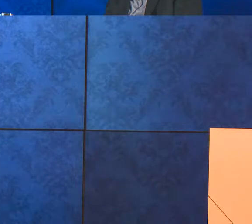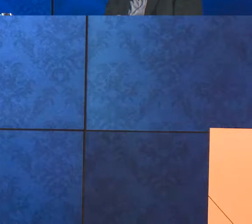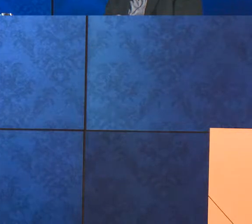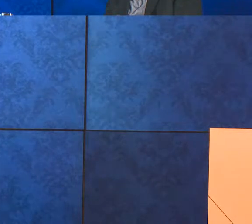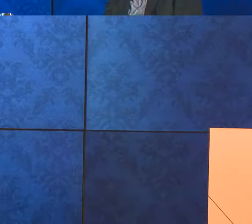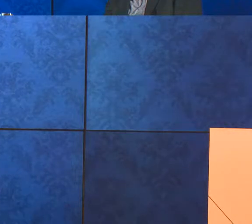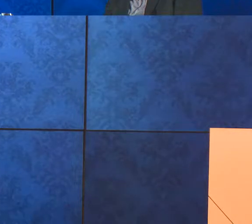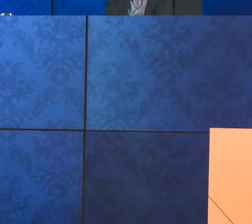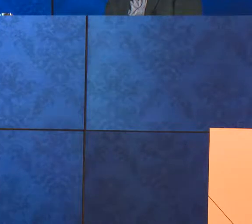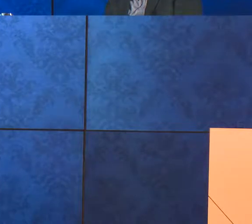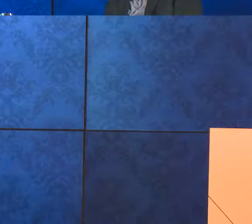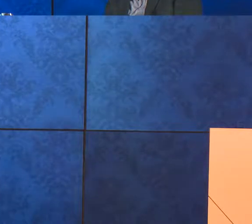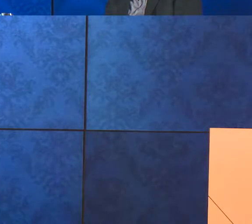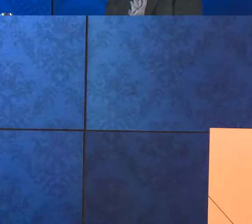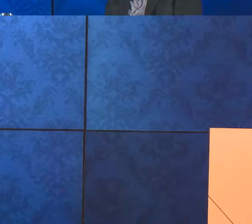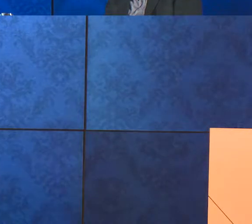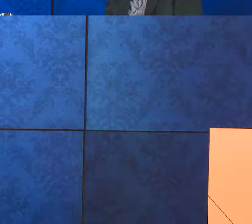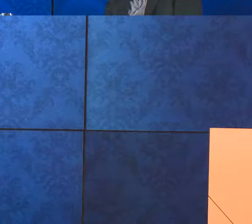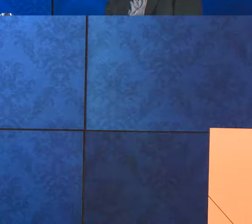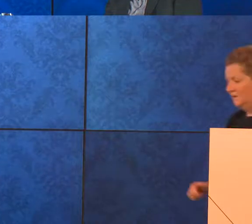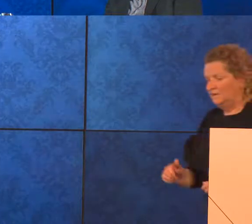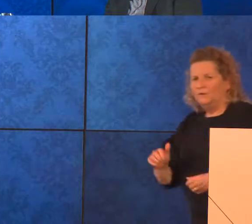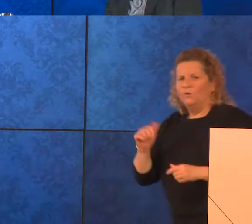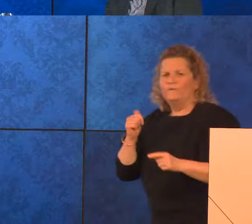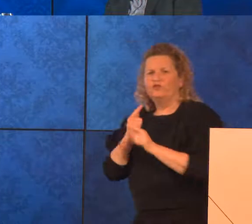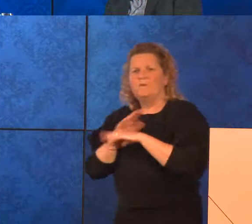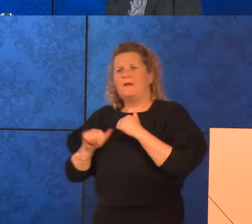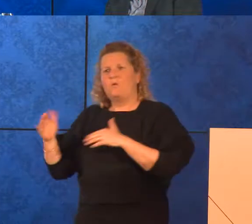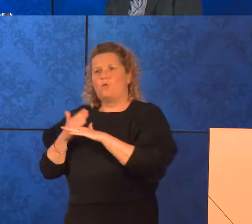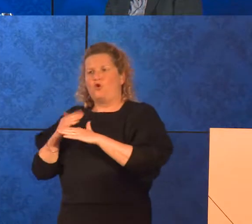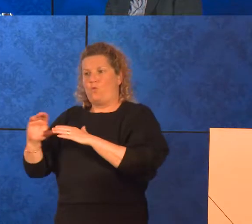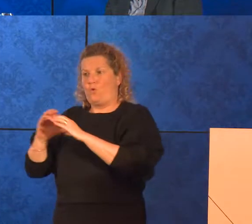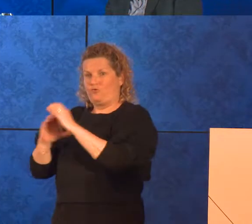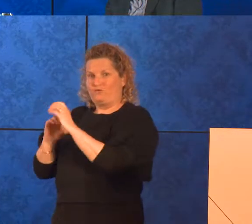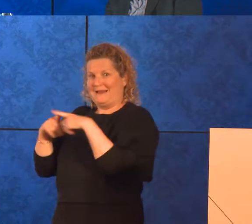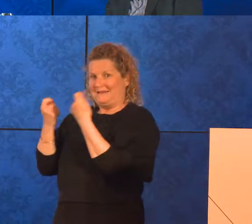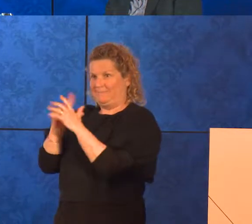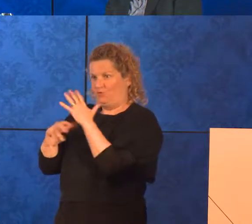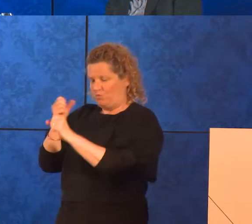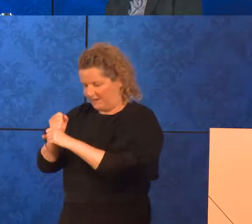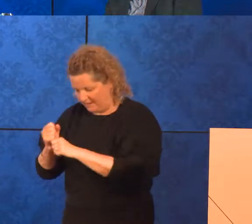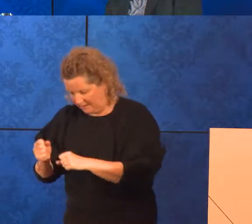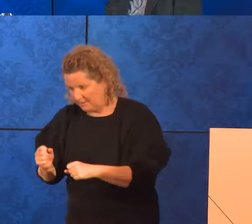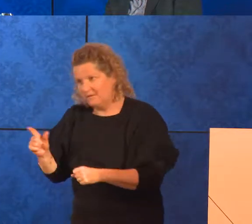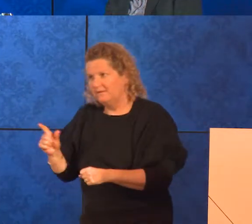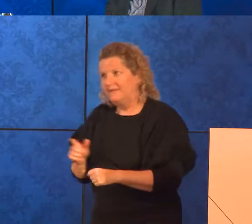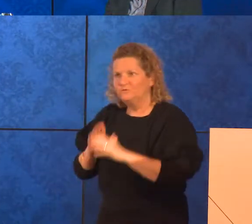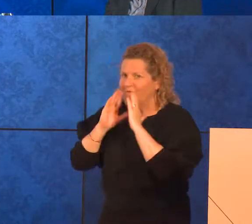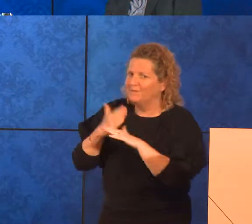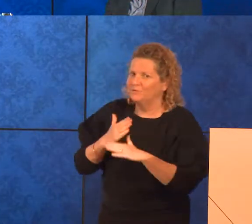talked about the work that your communications team are doing. Some of you know Elle Gibbs, I'm sure. Yes, they do fabulous